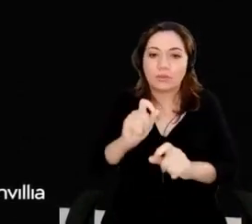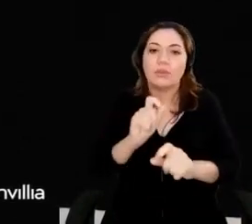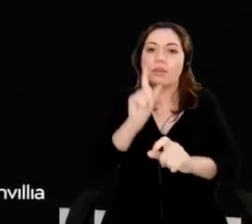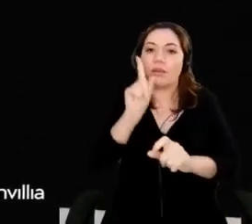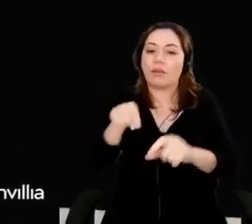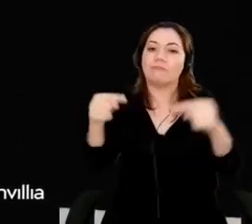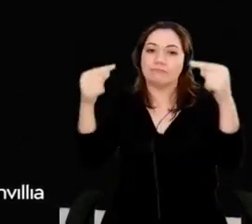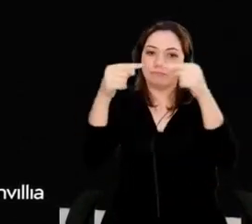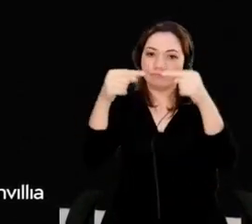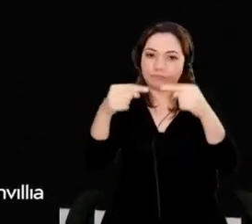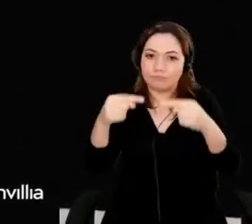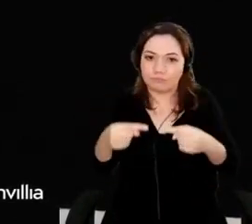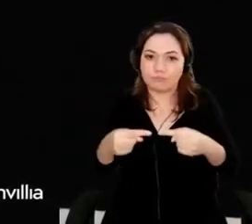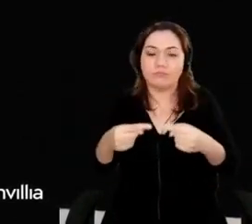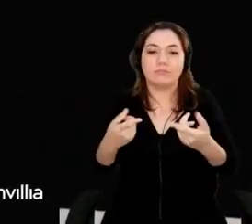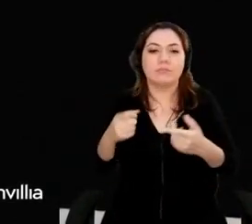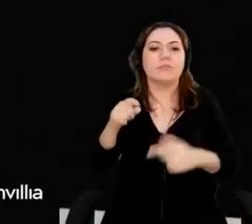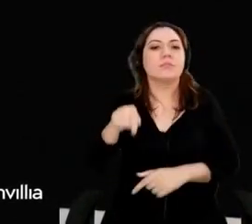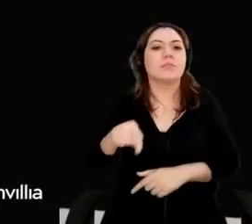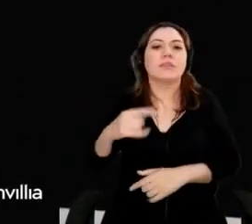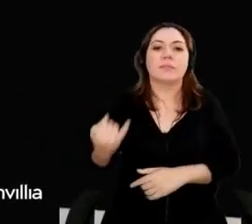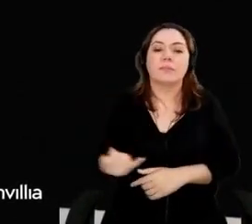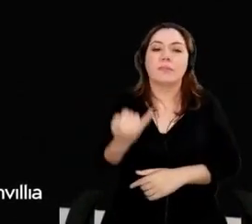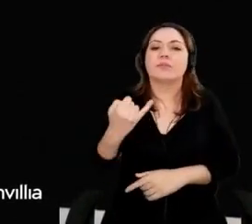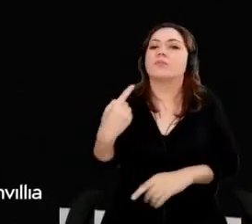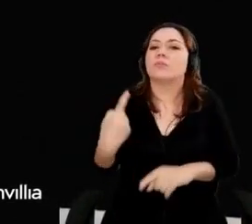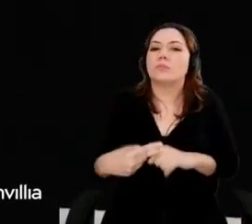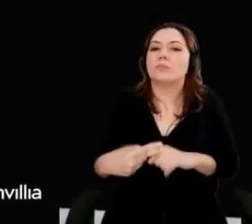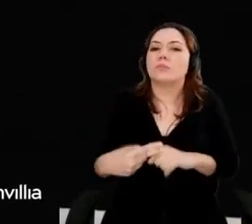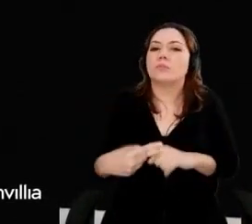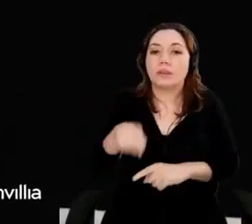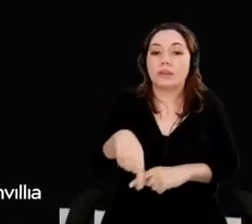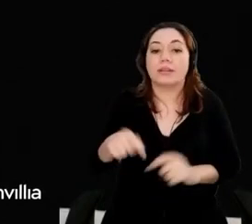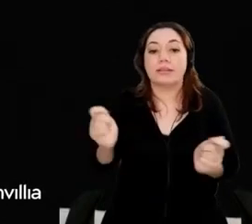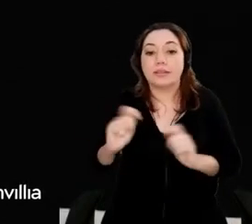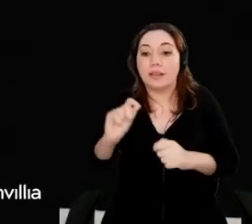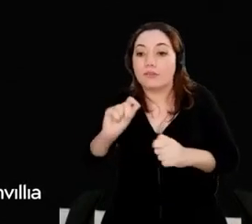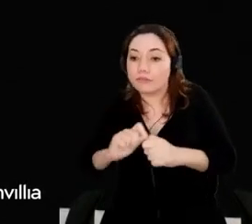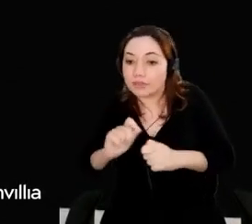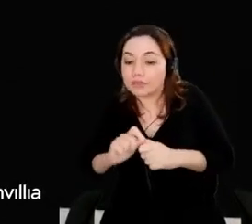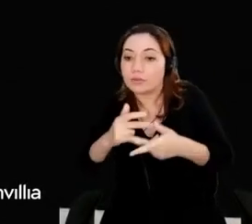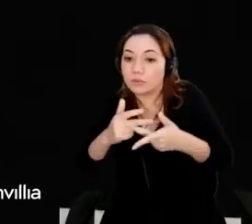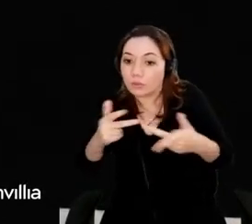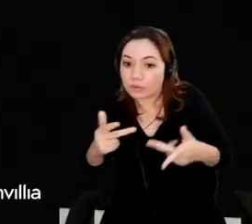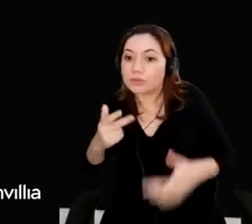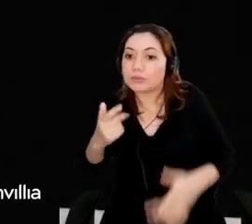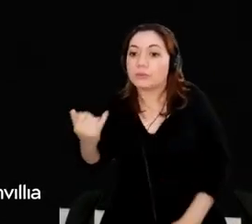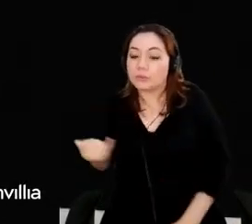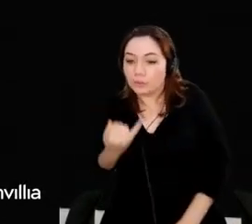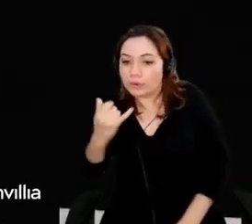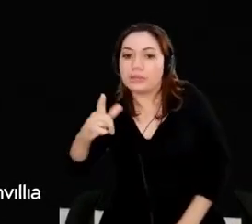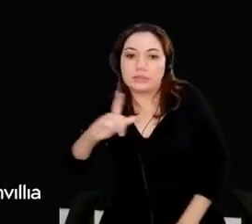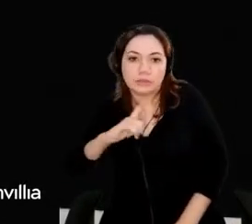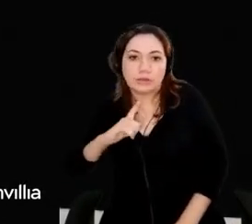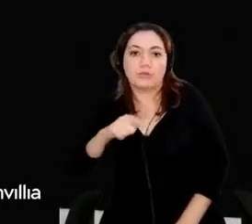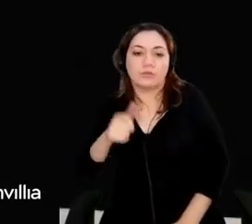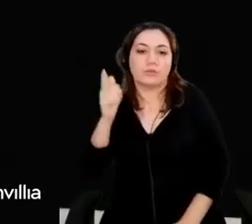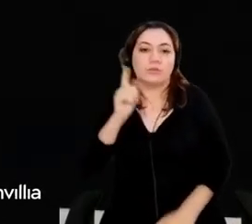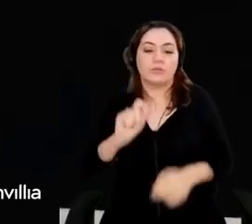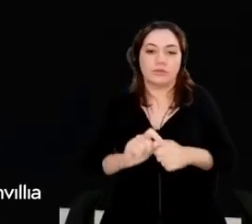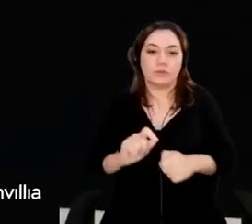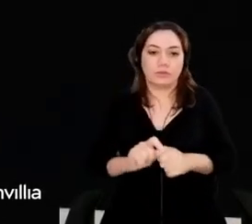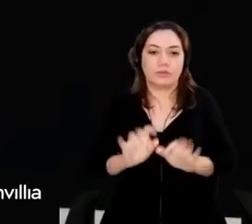Alignment means that you get it to do what is important, what you need it to do. And so, we all know AI